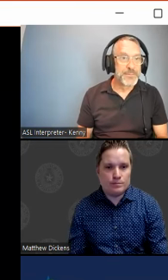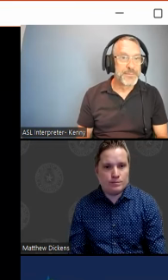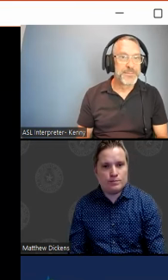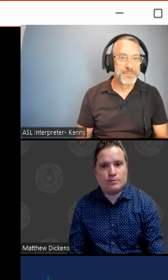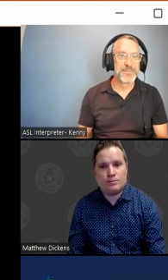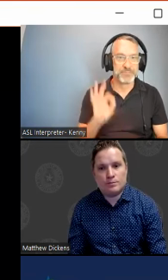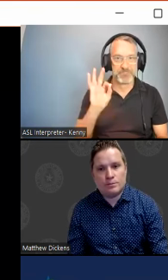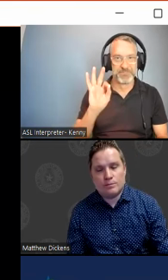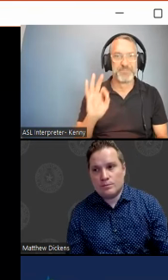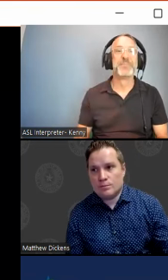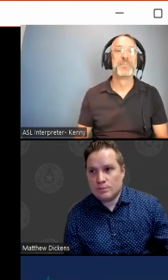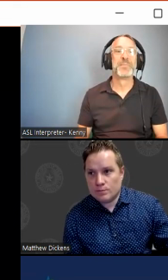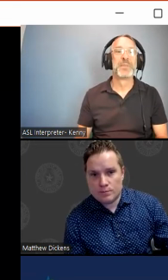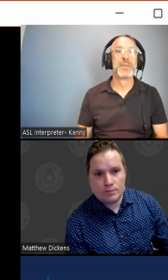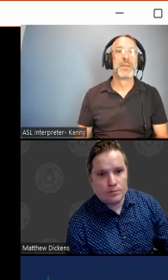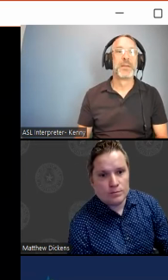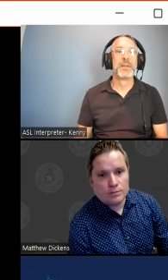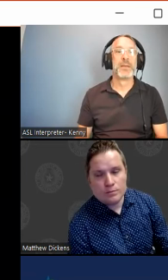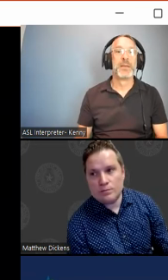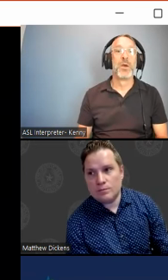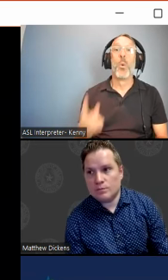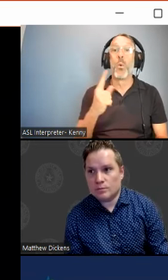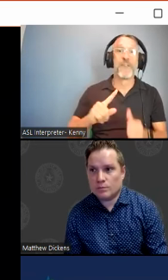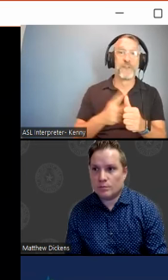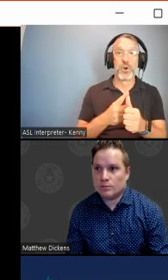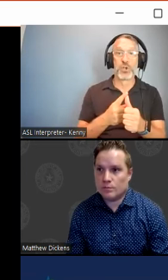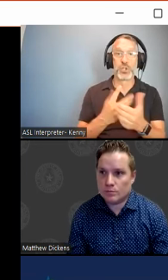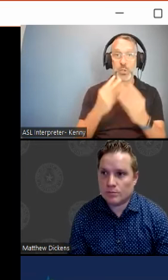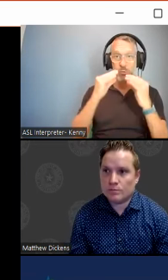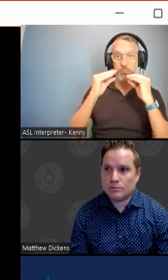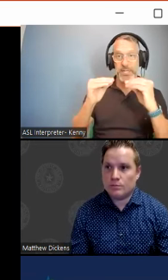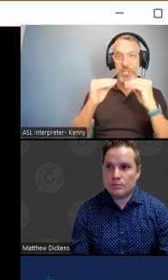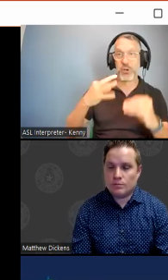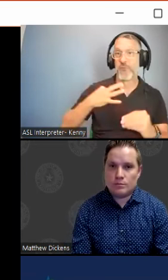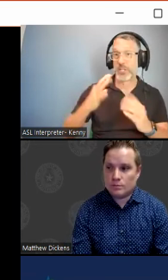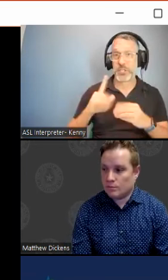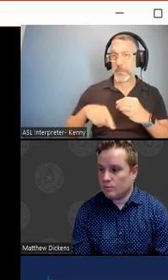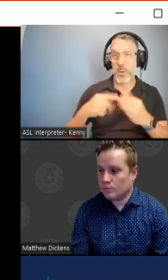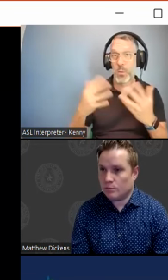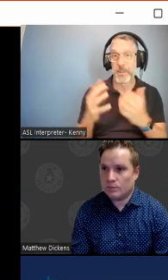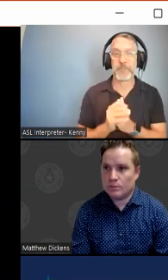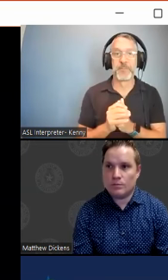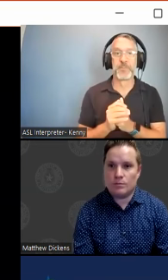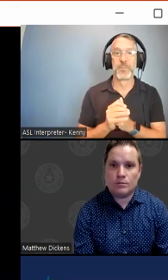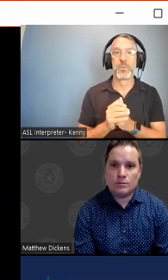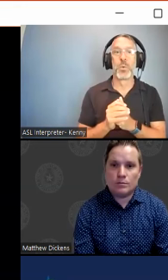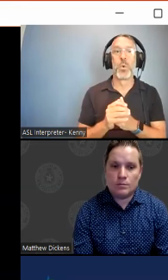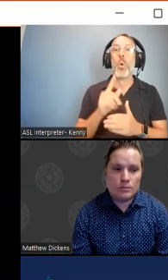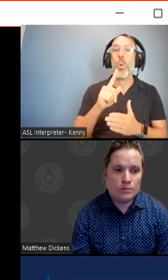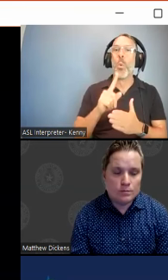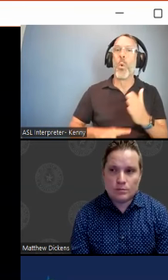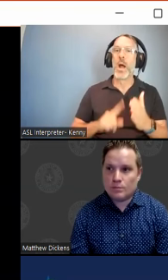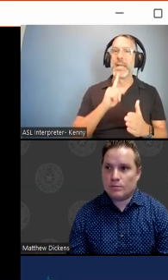Okay, there we go. Okay, one of the first things you want to educate your volunteers on is what is